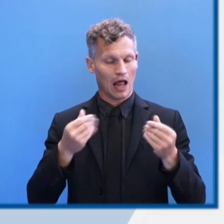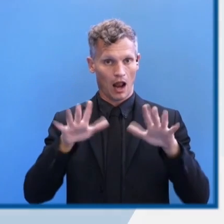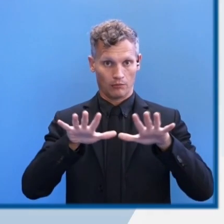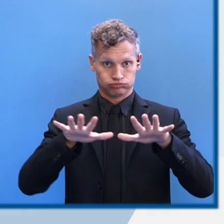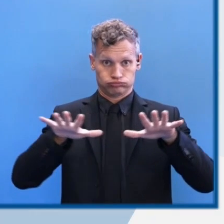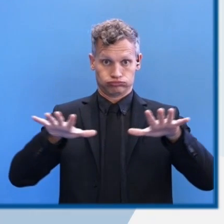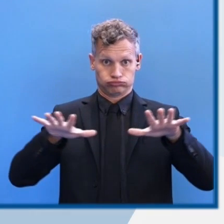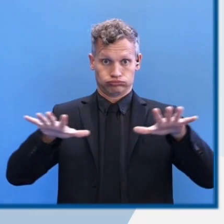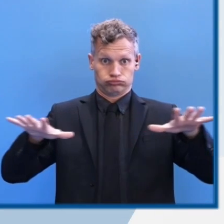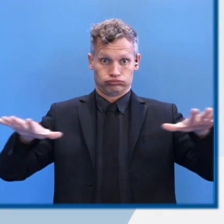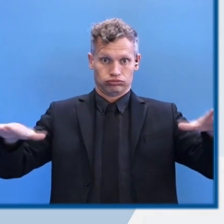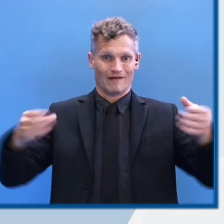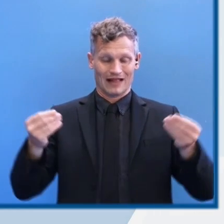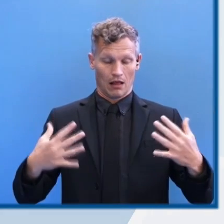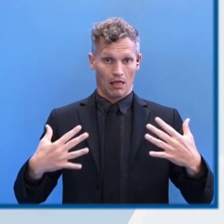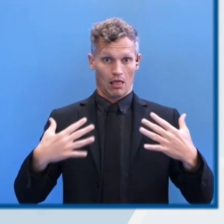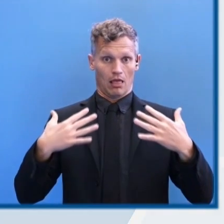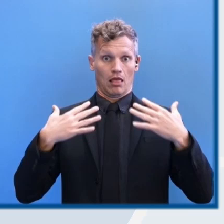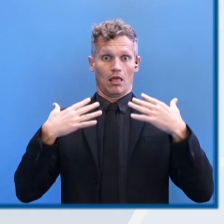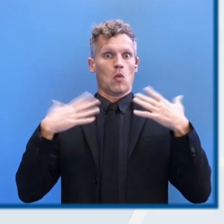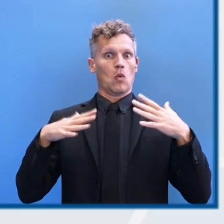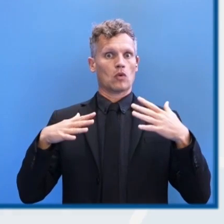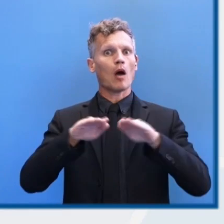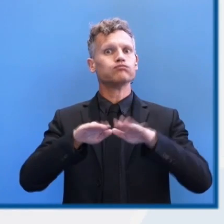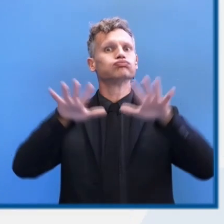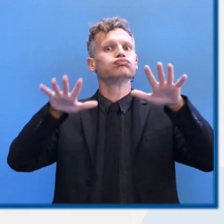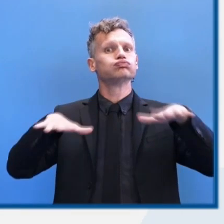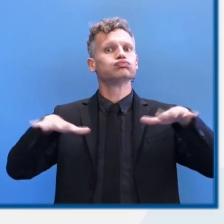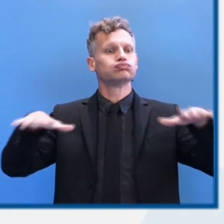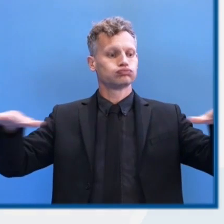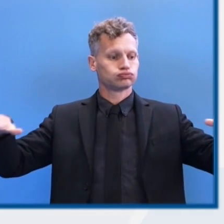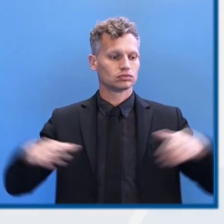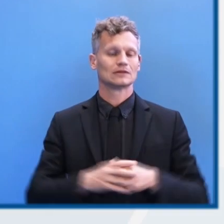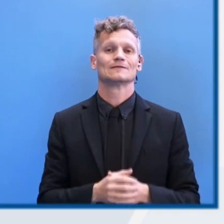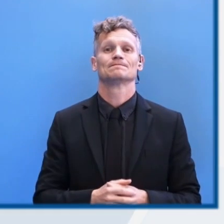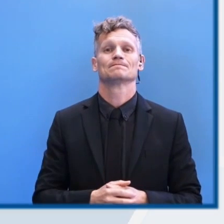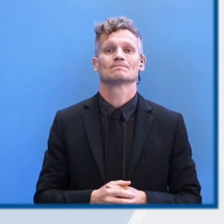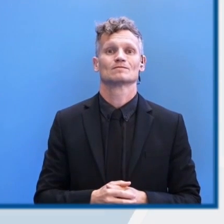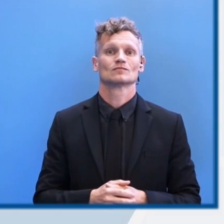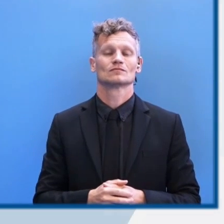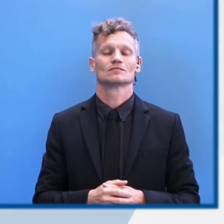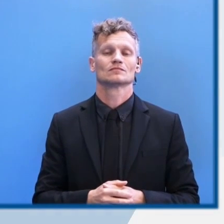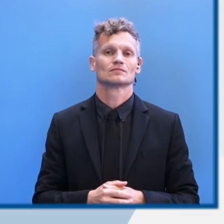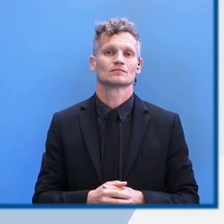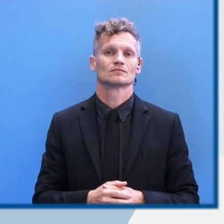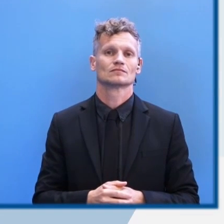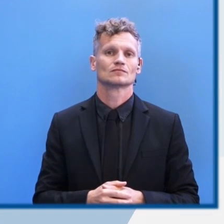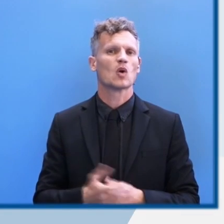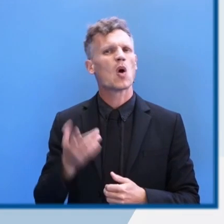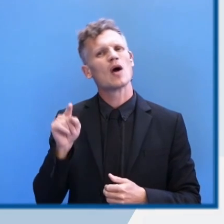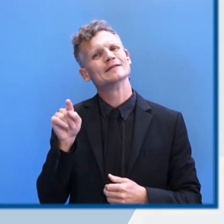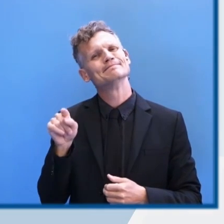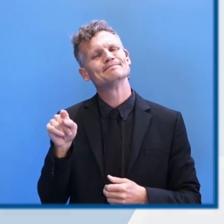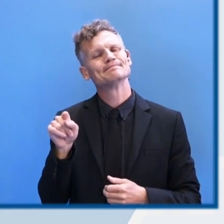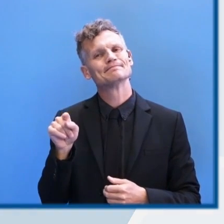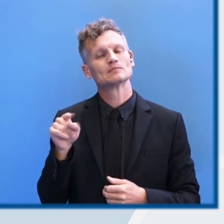which means the, say, effects are diluted because everything else is also happening, of course. So what I